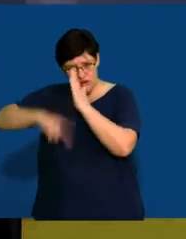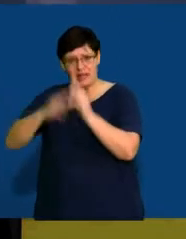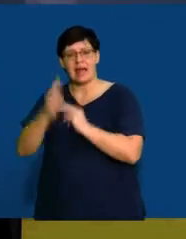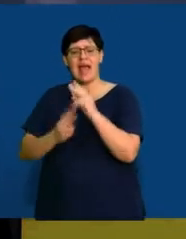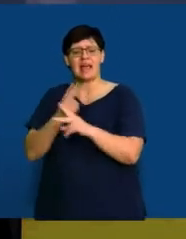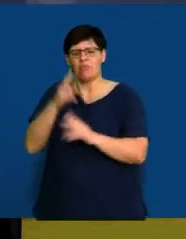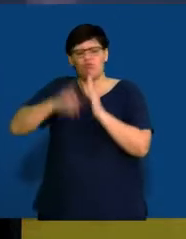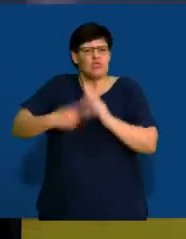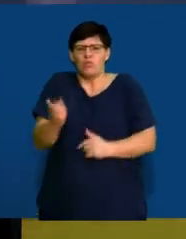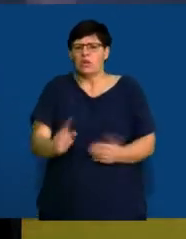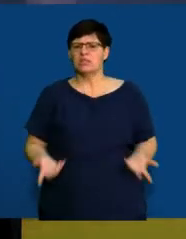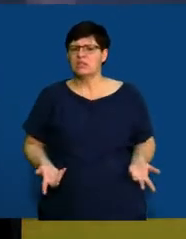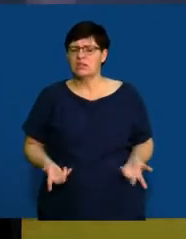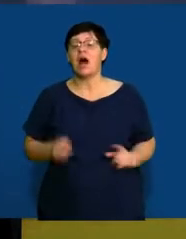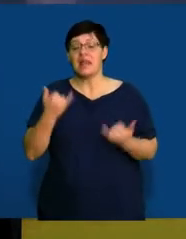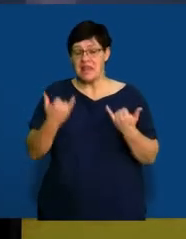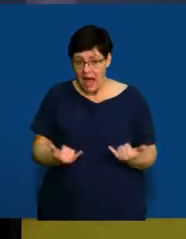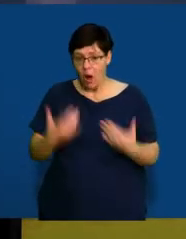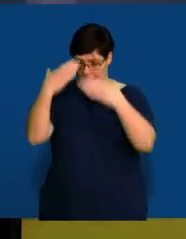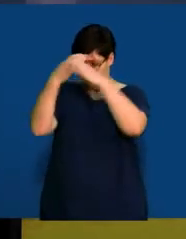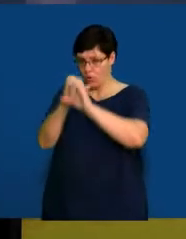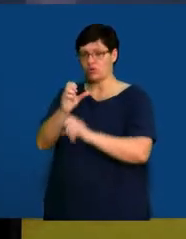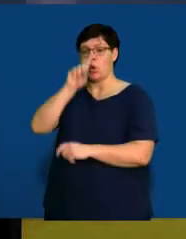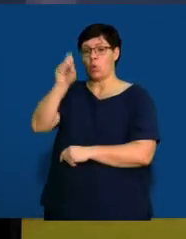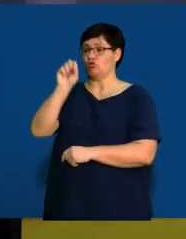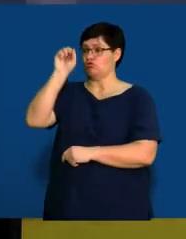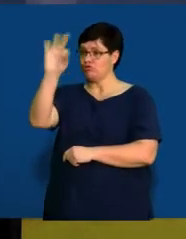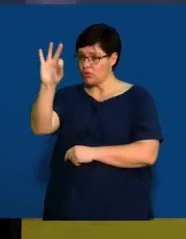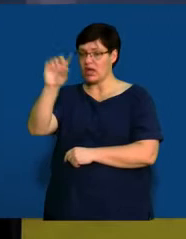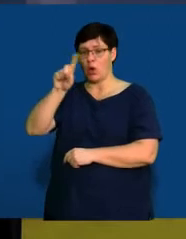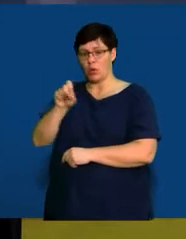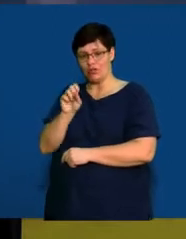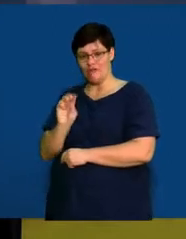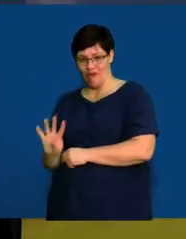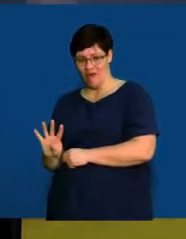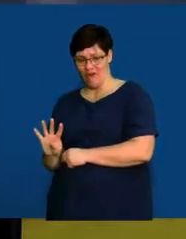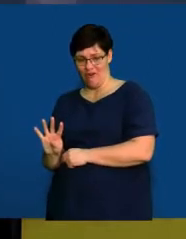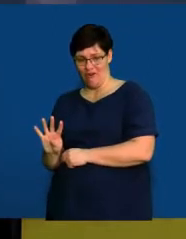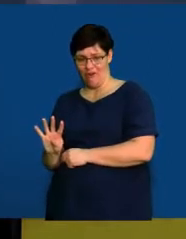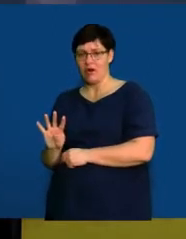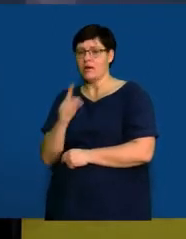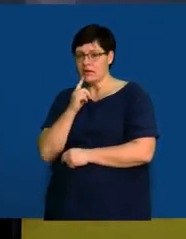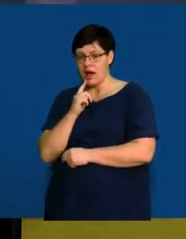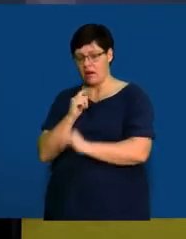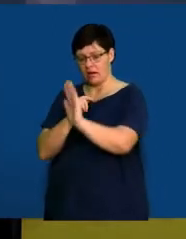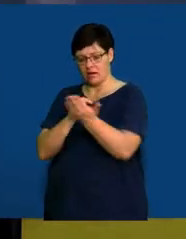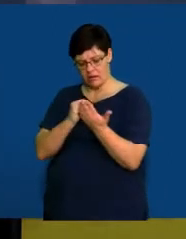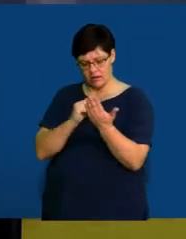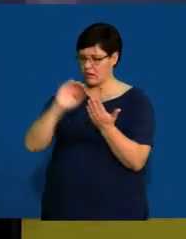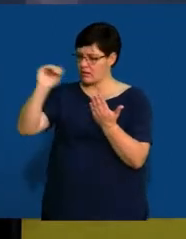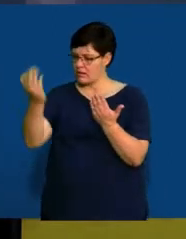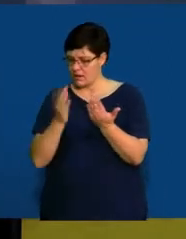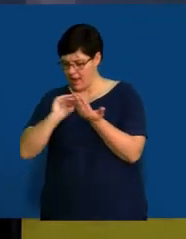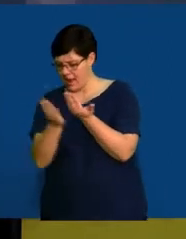we reading? We are reading question 3 as well as question 4. We are taking the annexure, looking